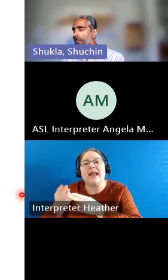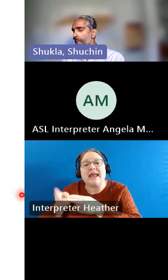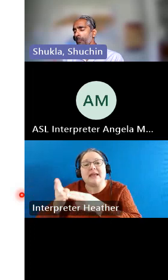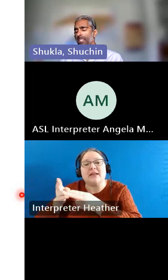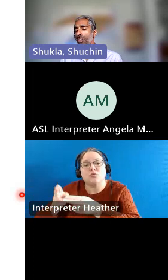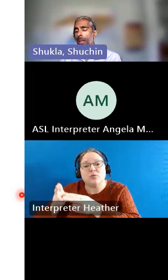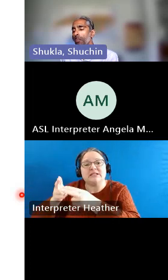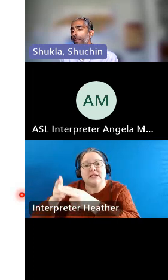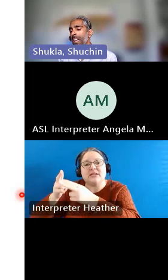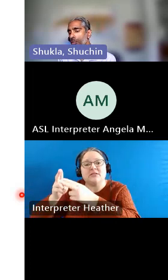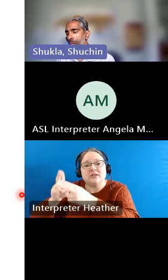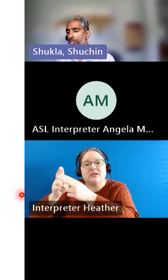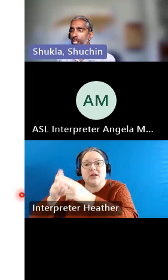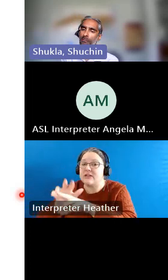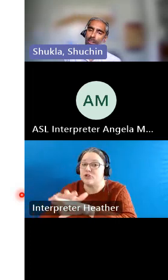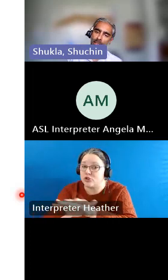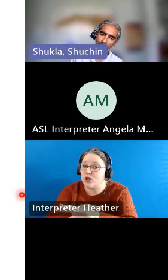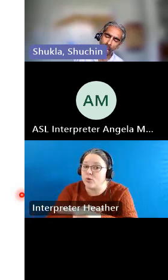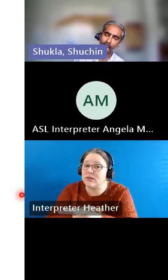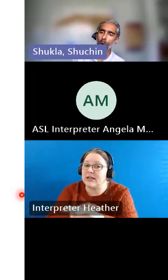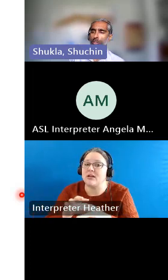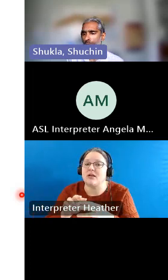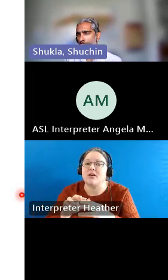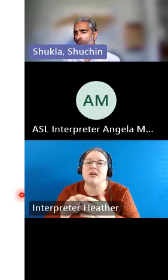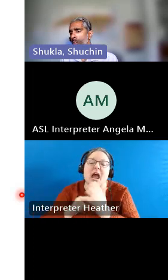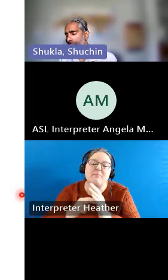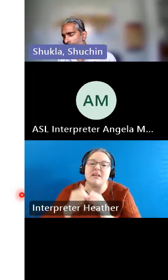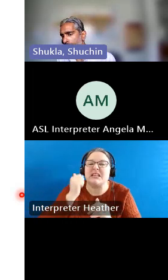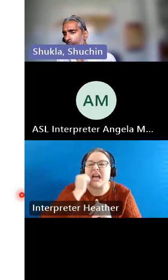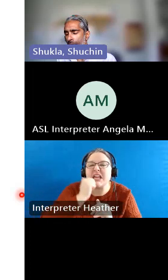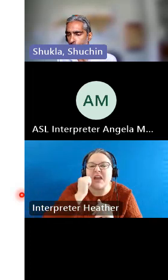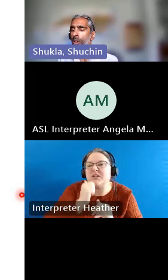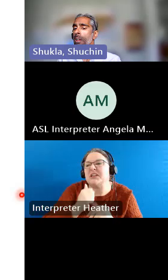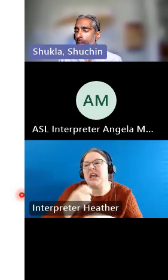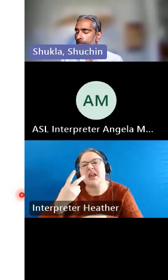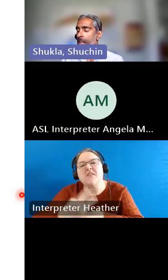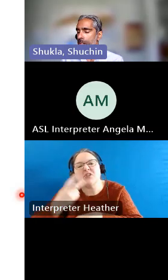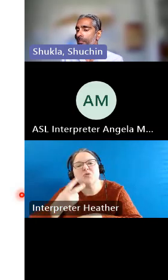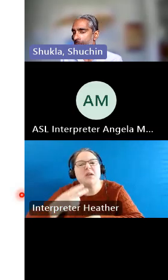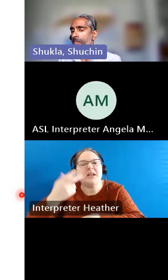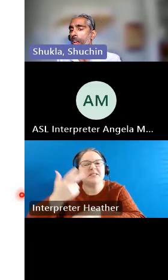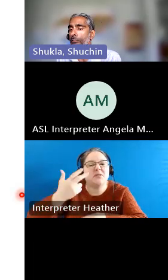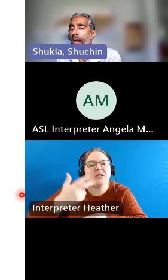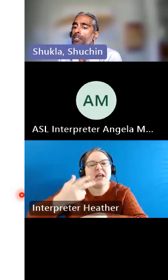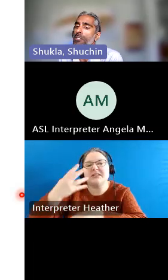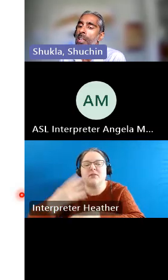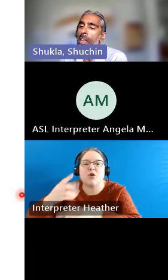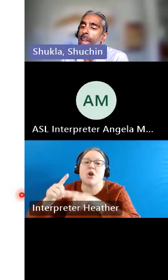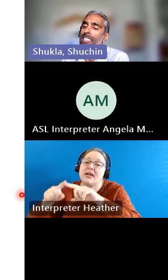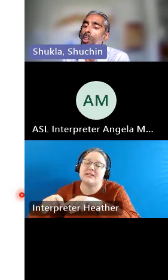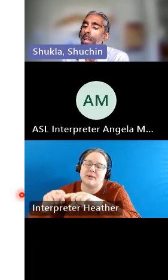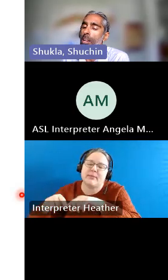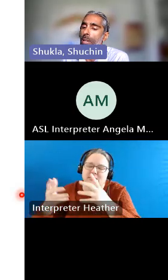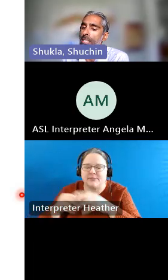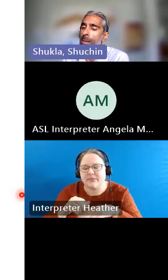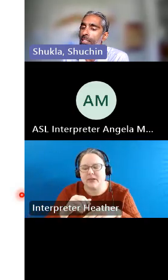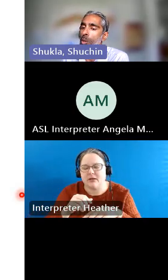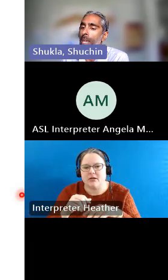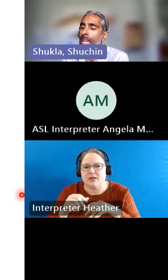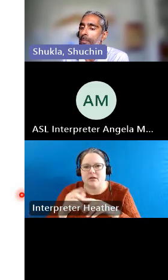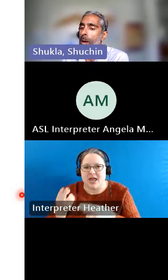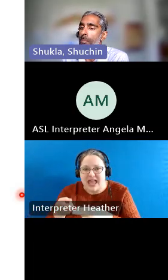it. And by slowly, I mean we make a dose change every day or 2 or 3 or 4, depends on several factors, and